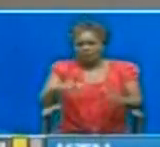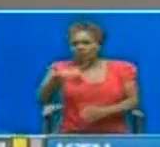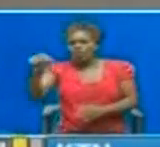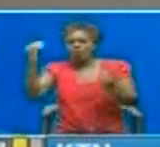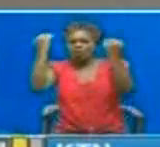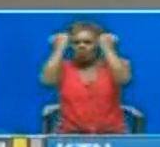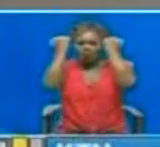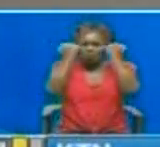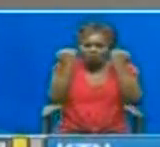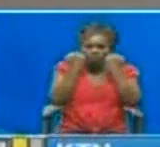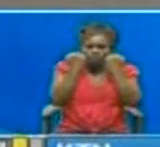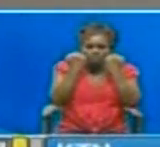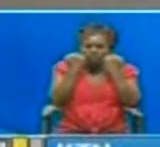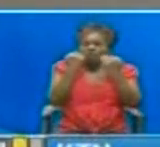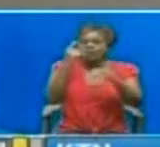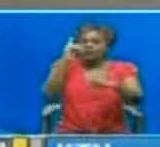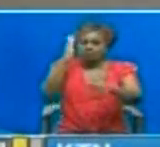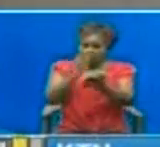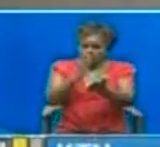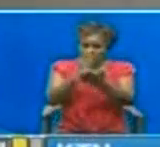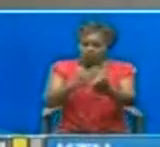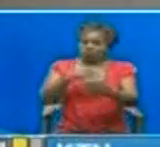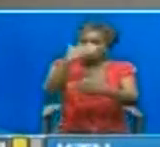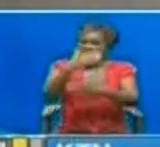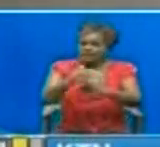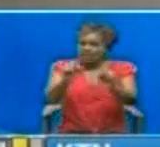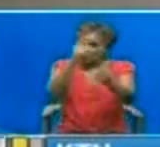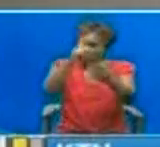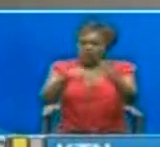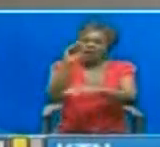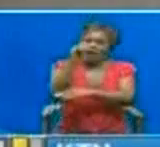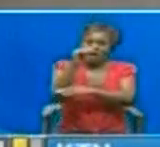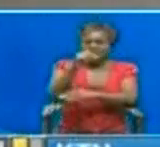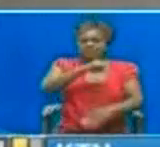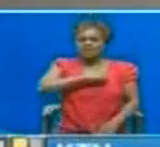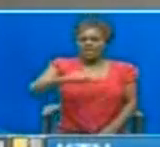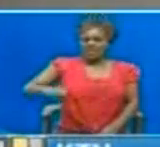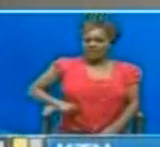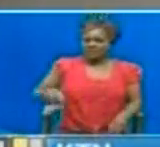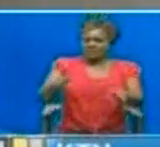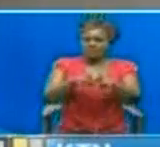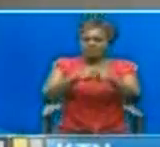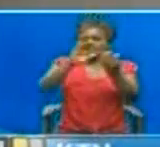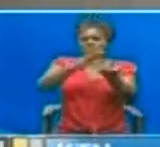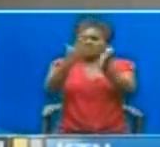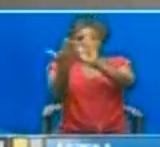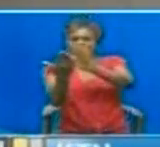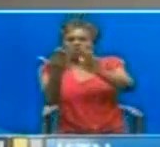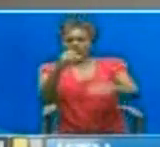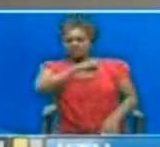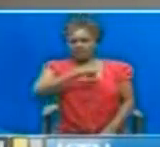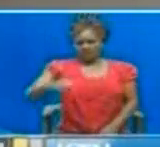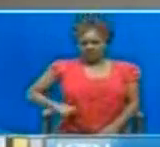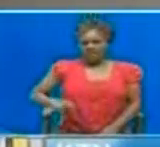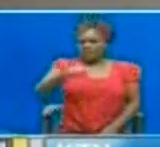court when actually the next course should be to appeal to the Senate and make the same case before the Senate. Then